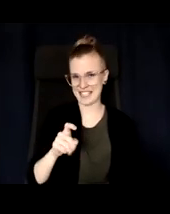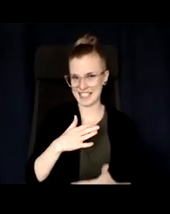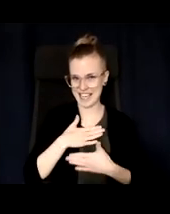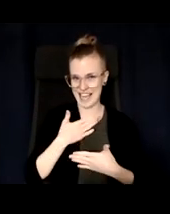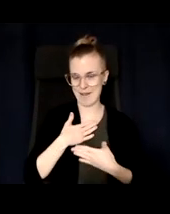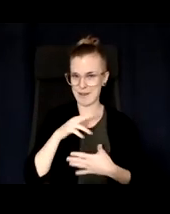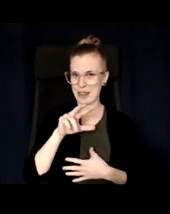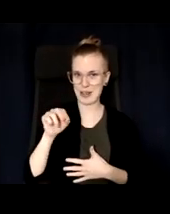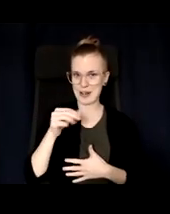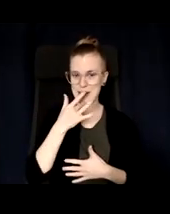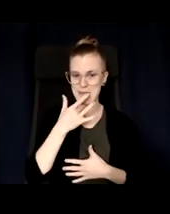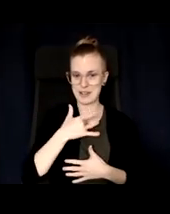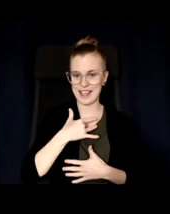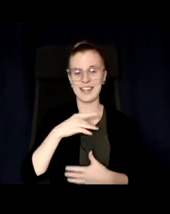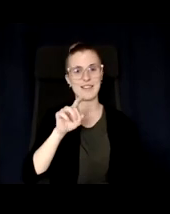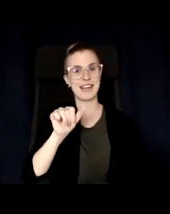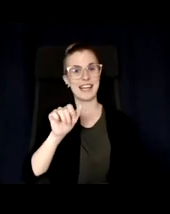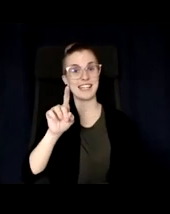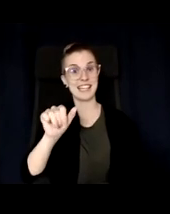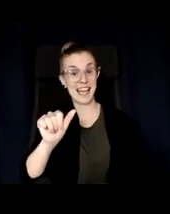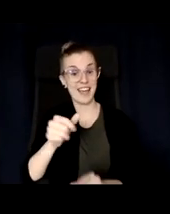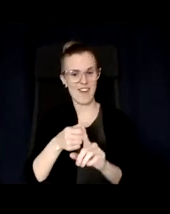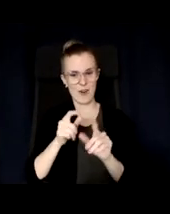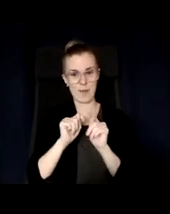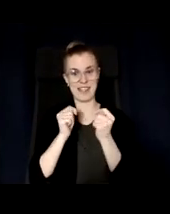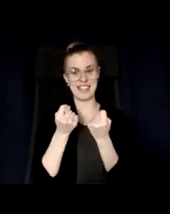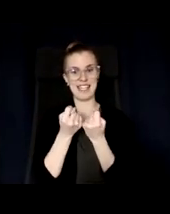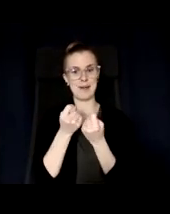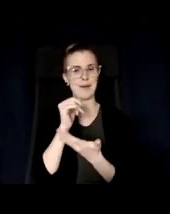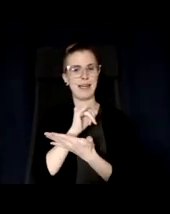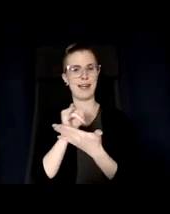with Disabilities Act from the team at Arts Spark Texas.